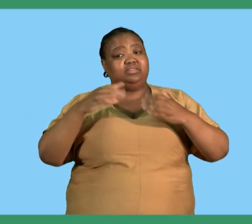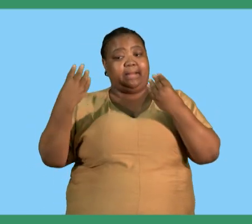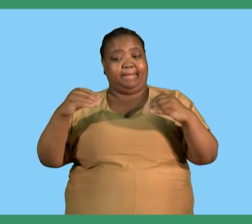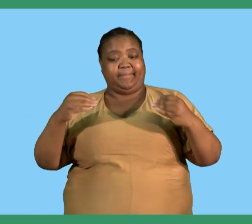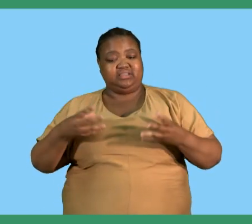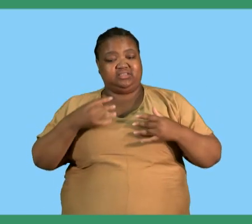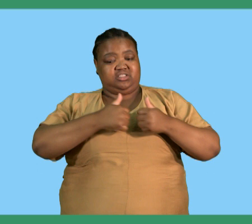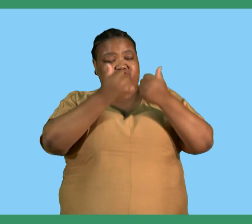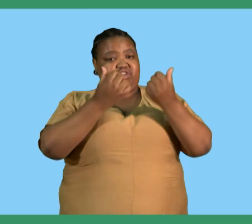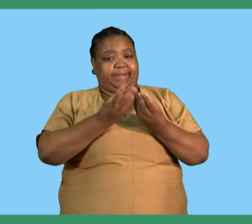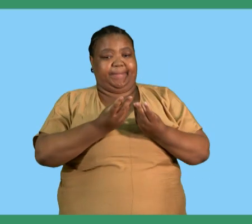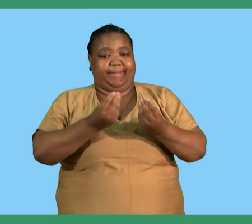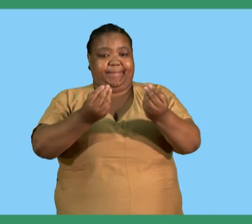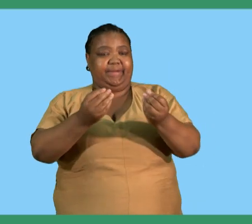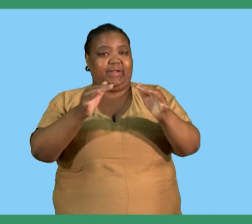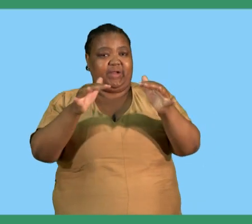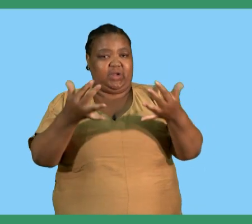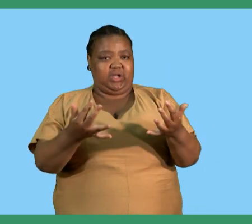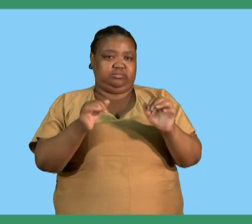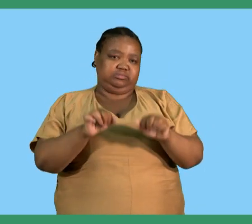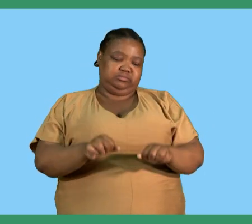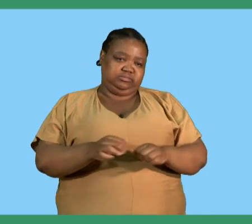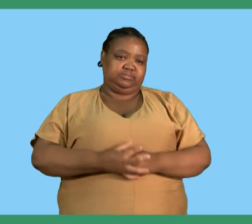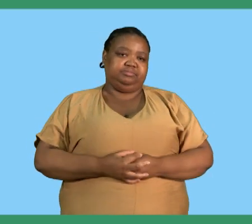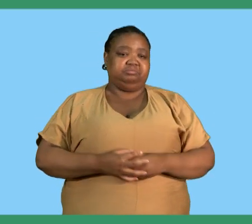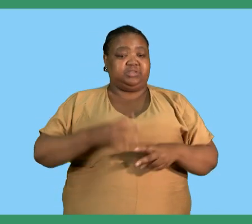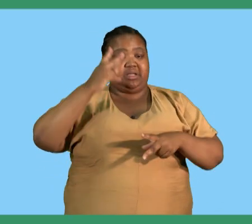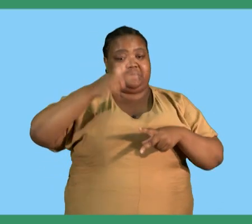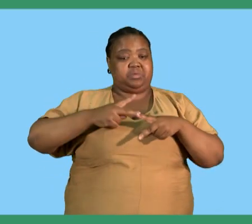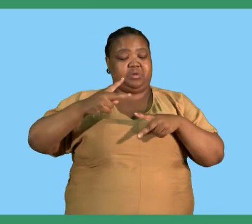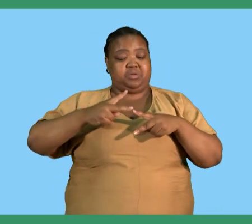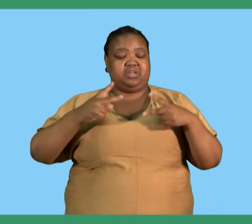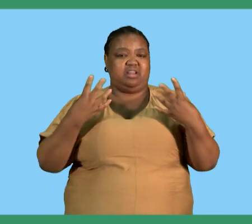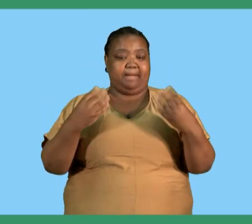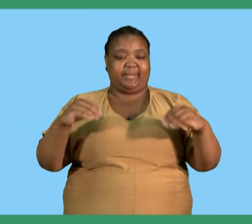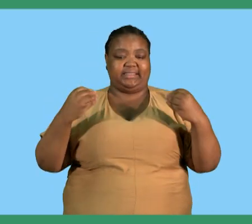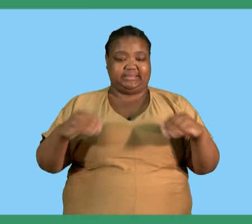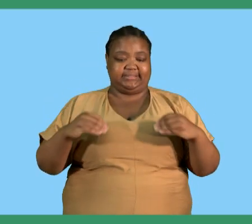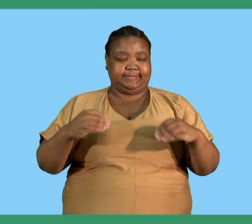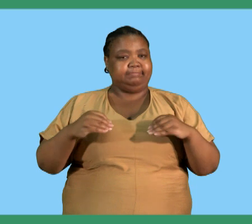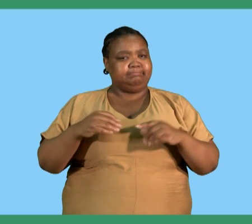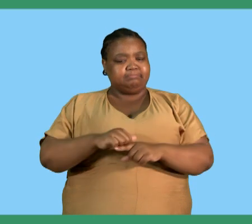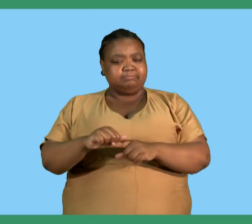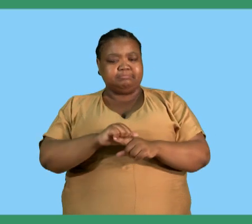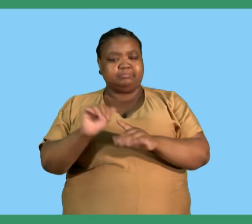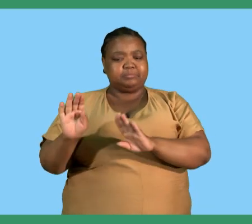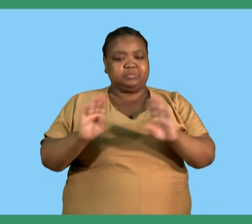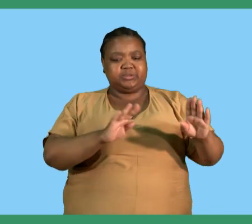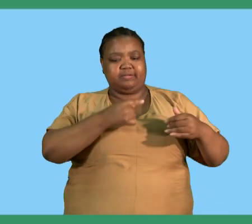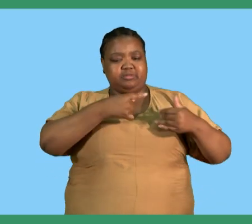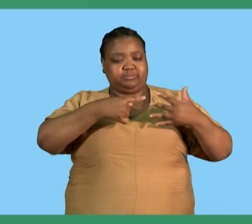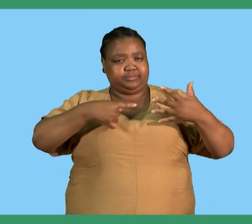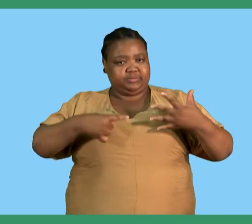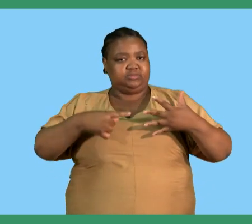deal with the above mentioned types of unprofessional business practices. The very same ones, the